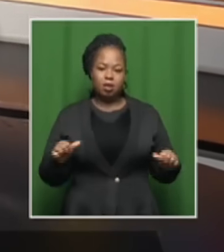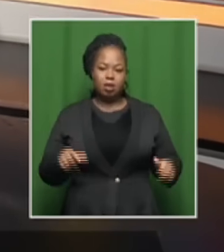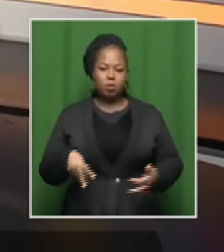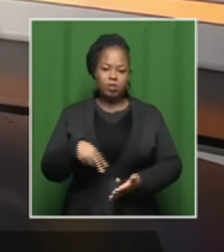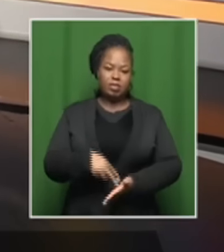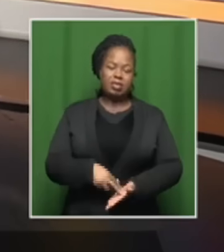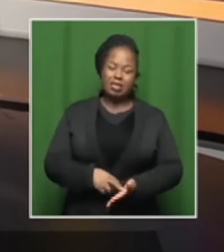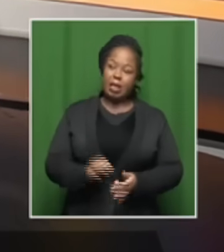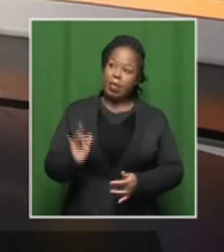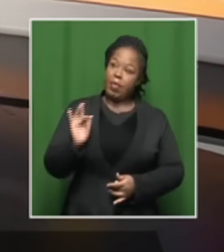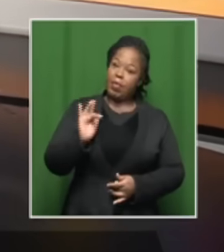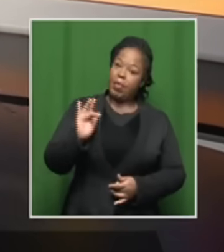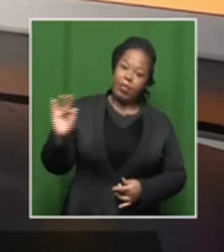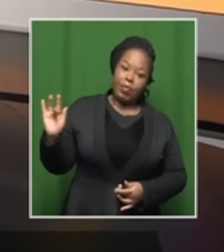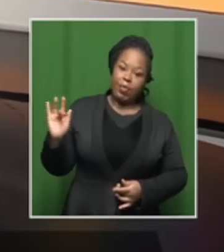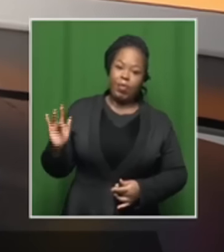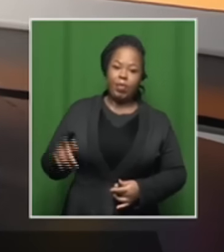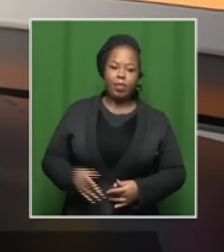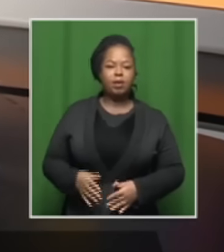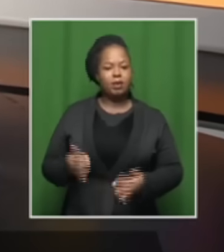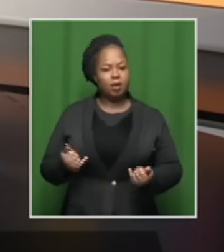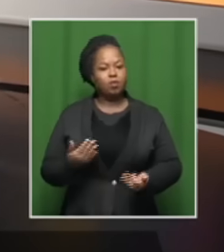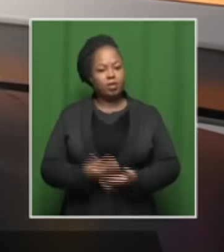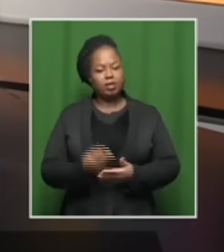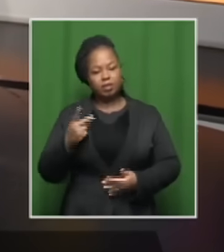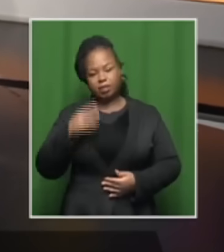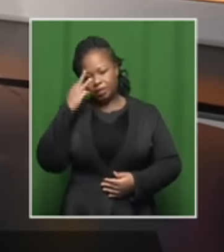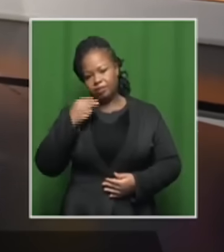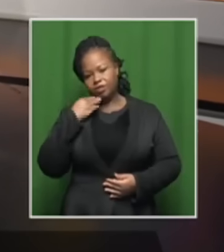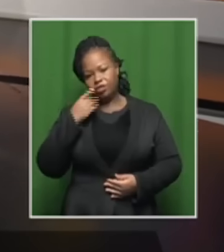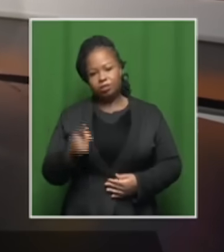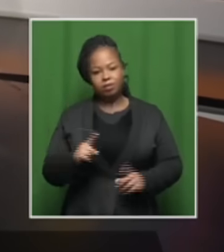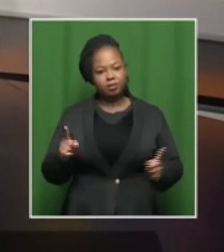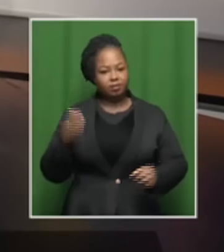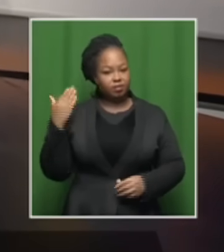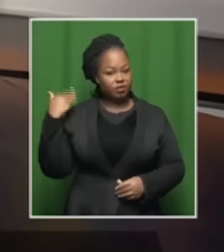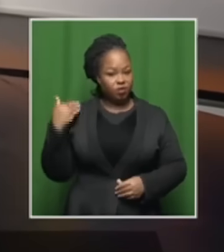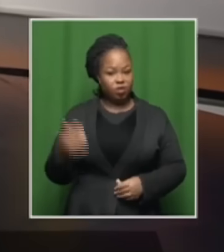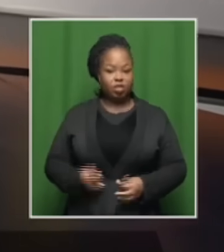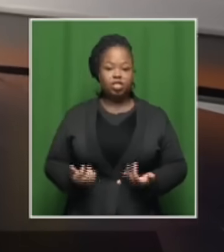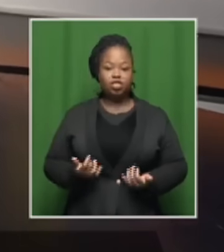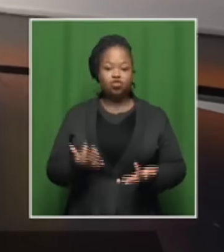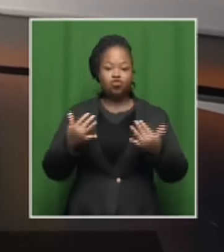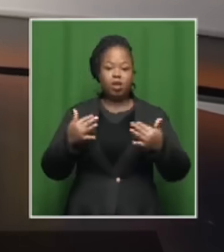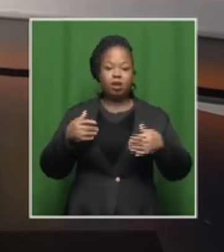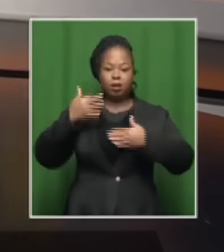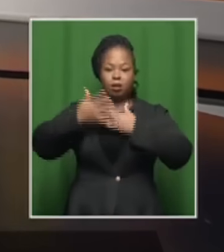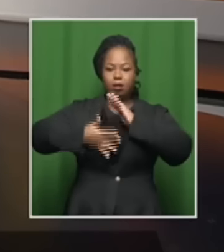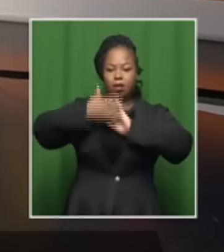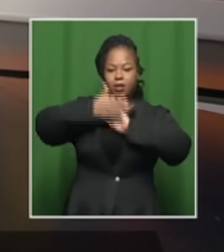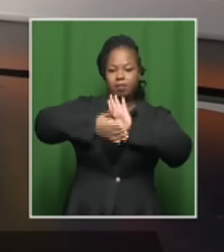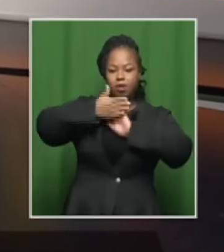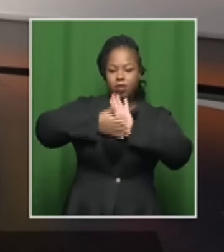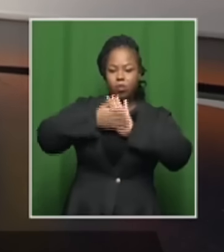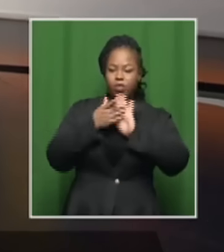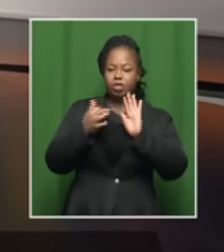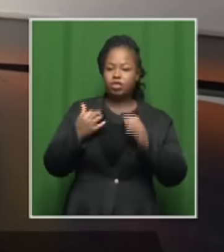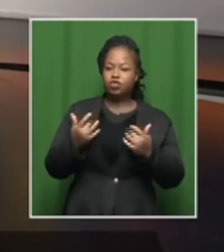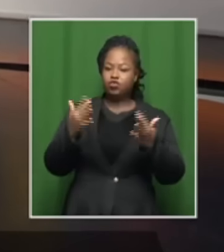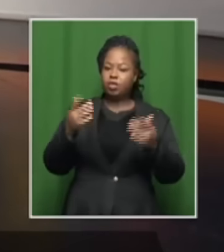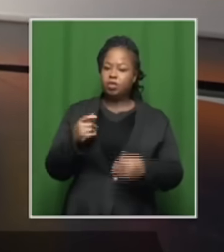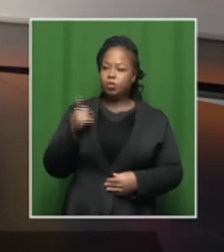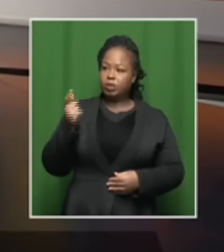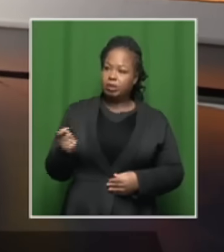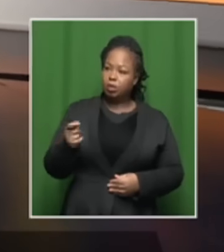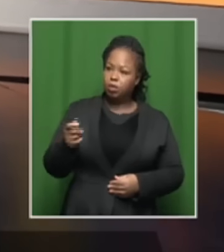was absolutely nothing here. Yeah. Now you actually look at pictures, but before that there was a green thing behind you, and you would just have to see what was going